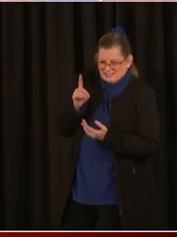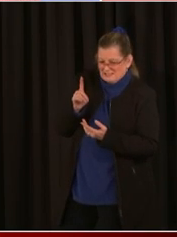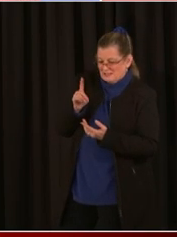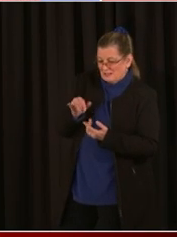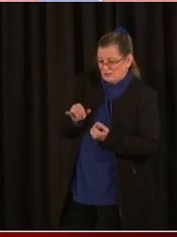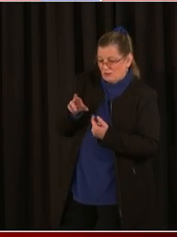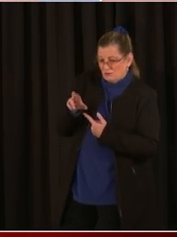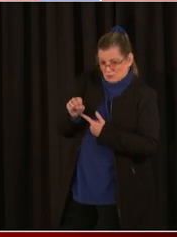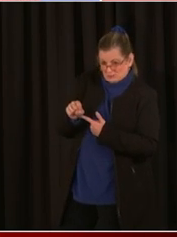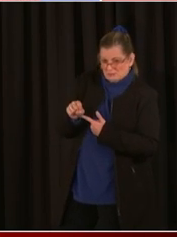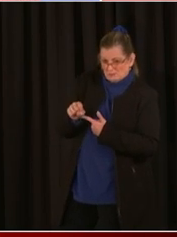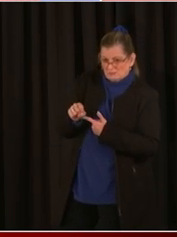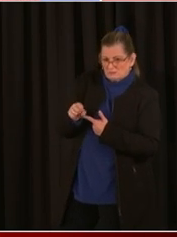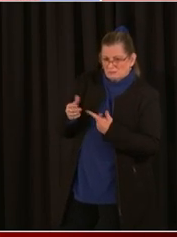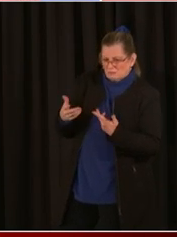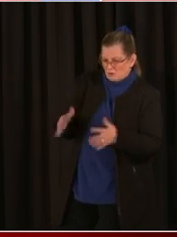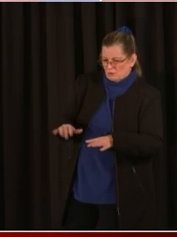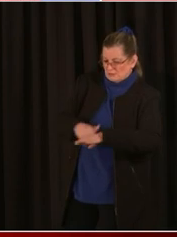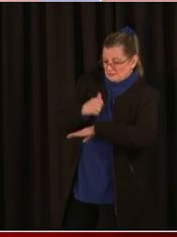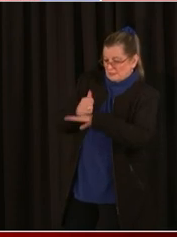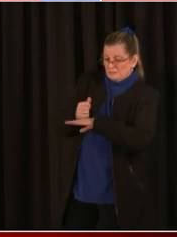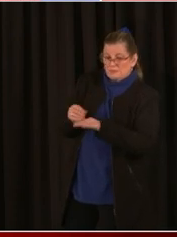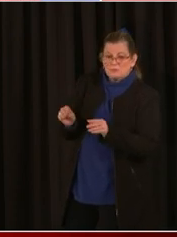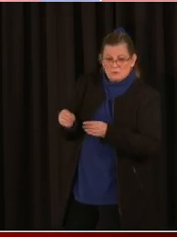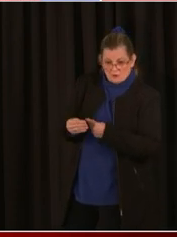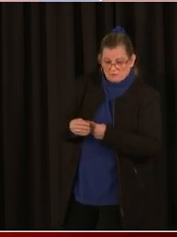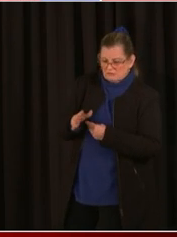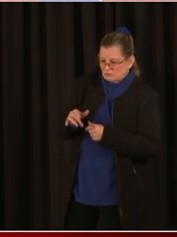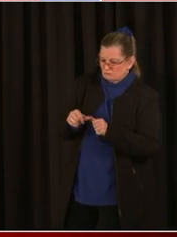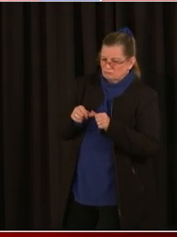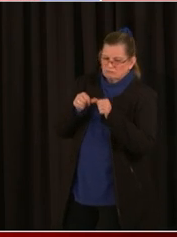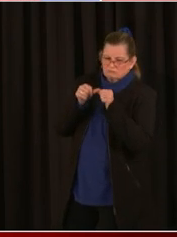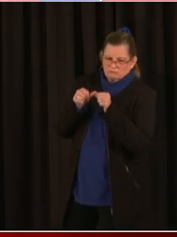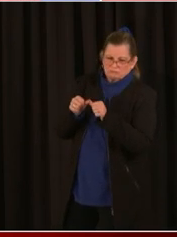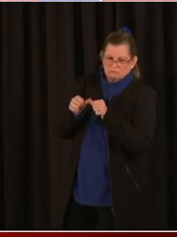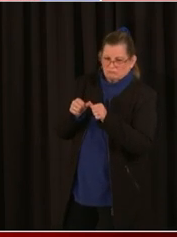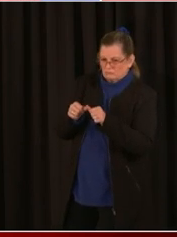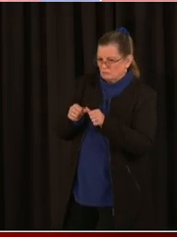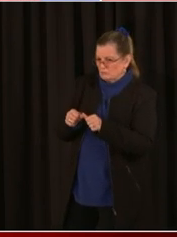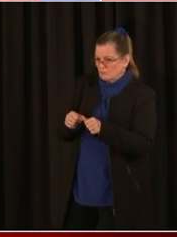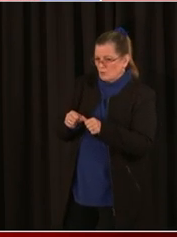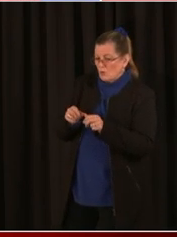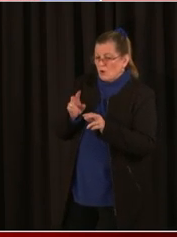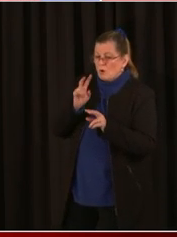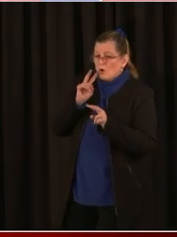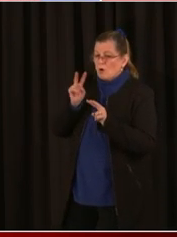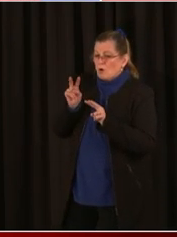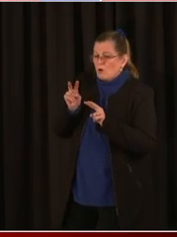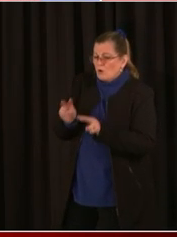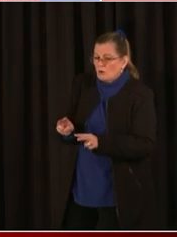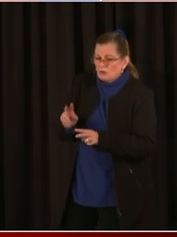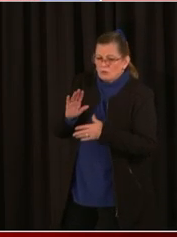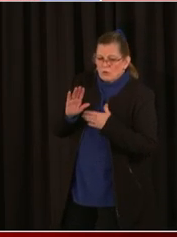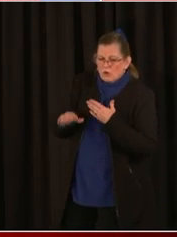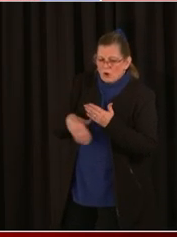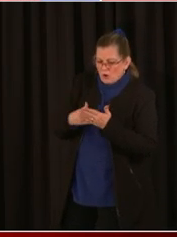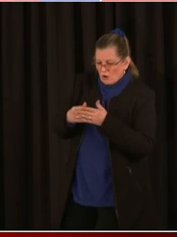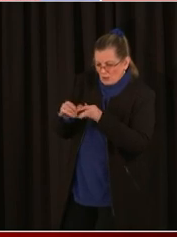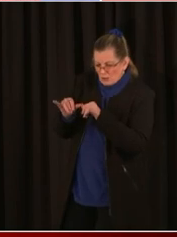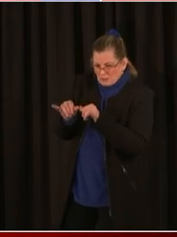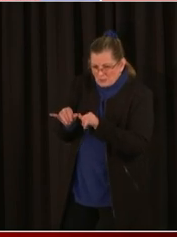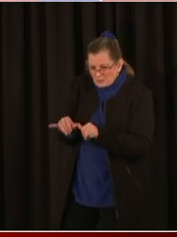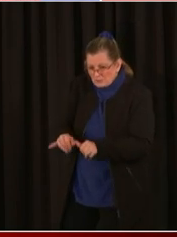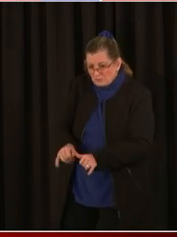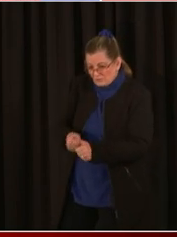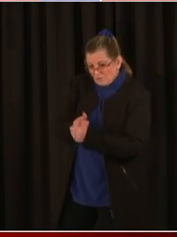up an office to maintain a close eye on all of the metrics that